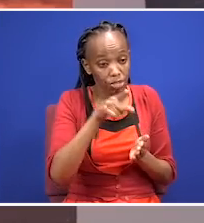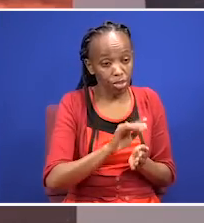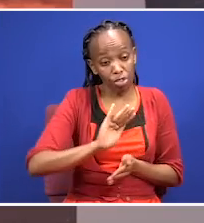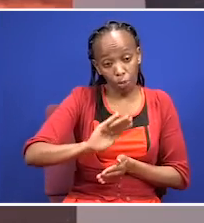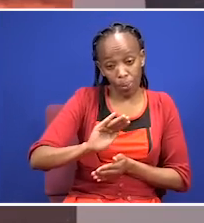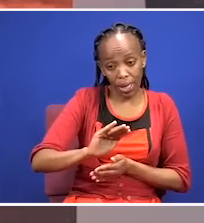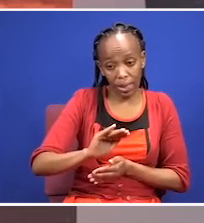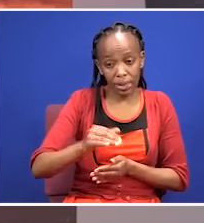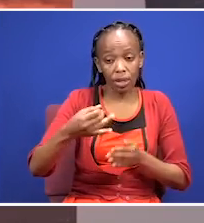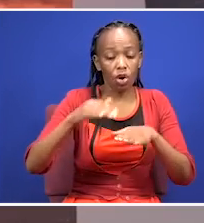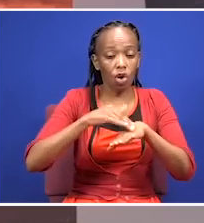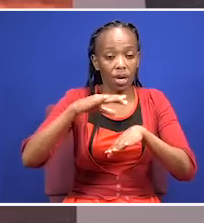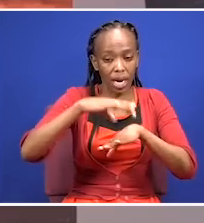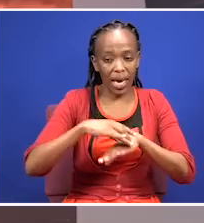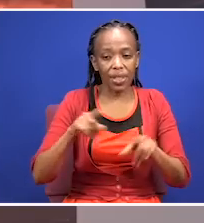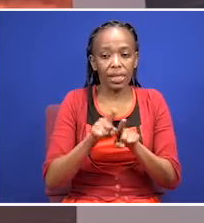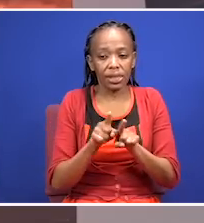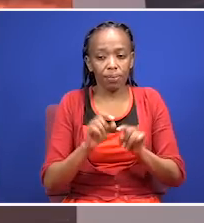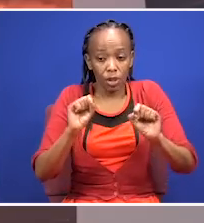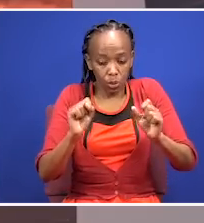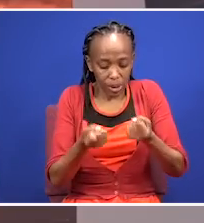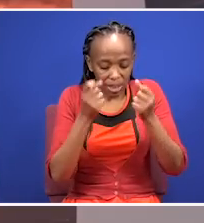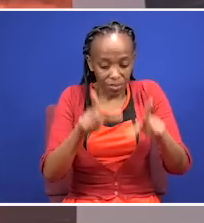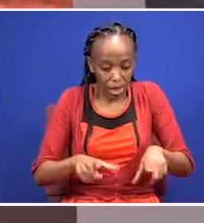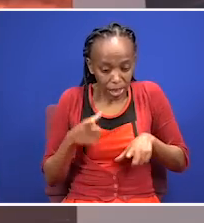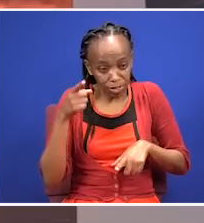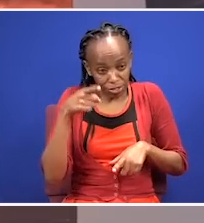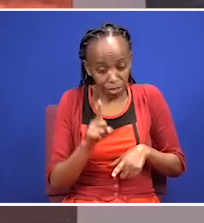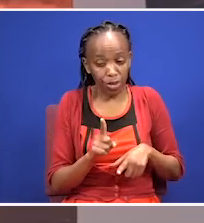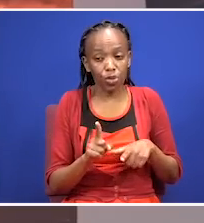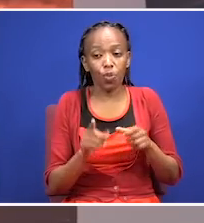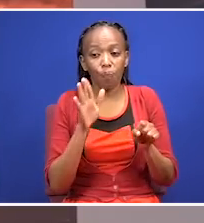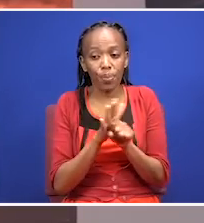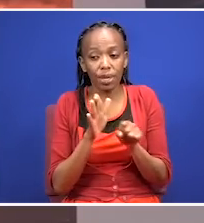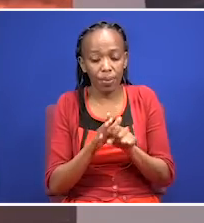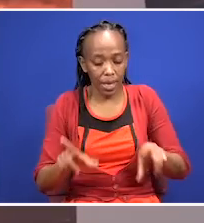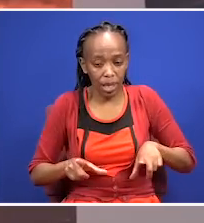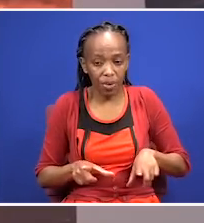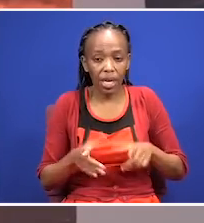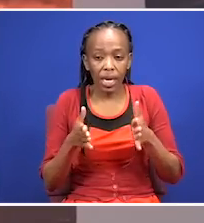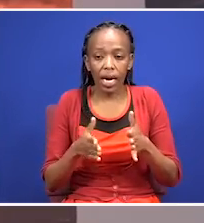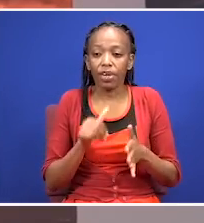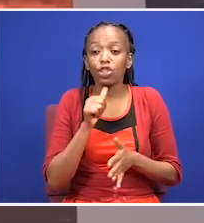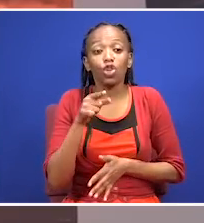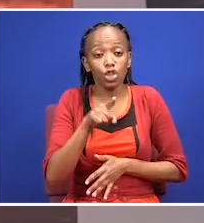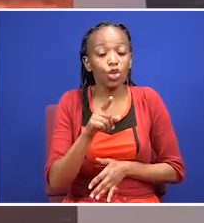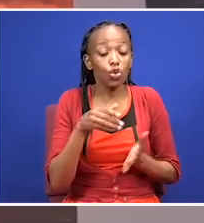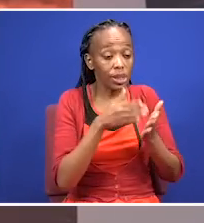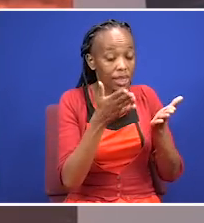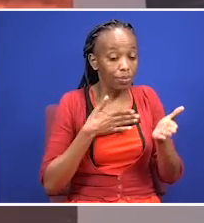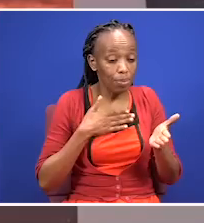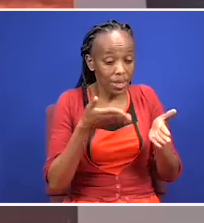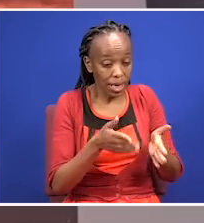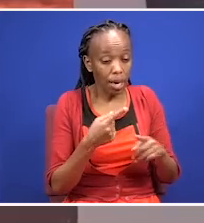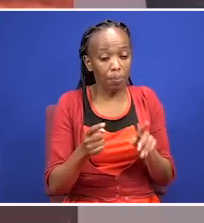remnant on earth and to keep alive for you many survivors so it was not you who sent me here